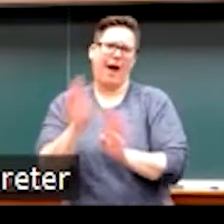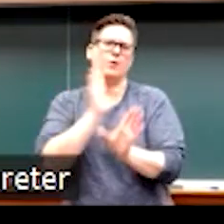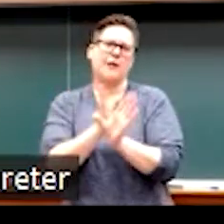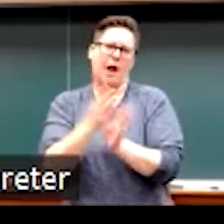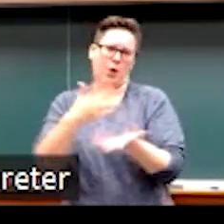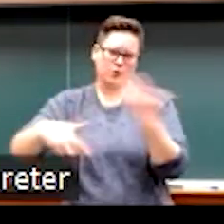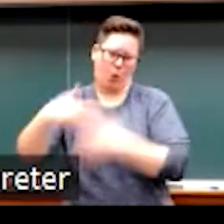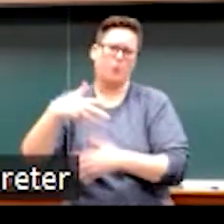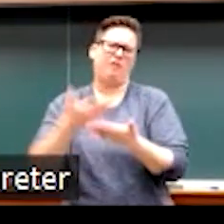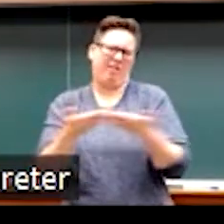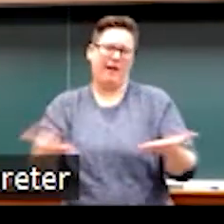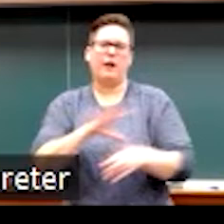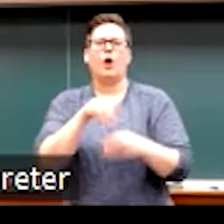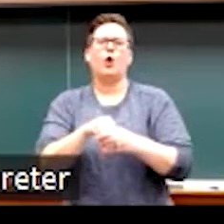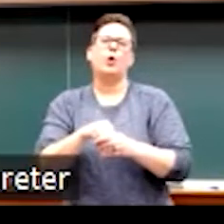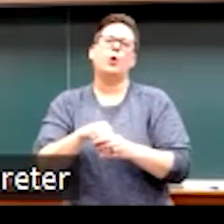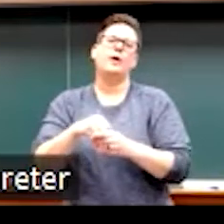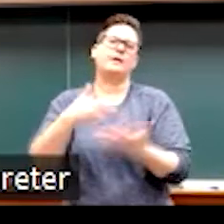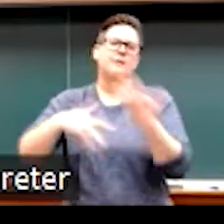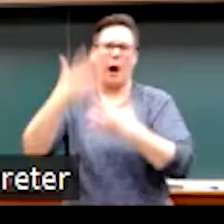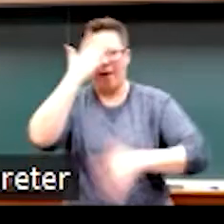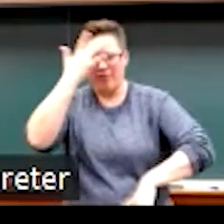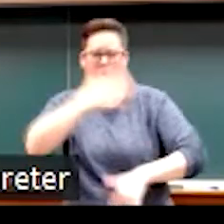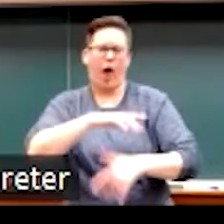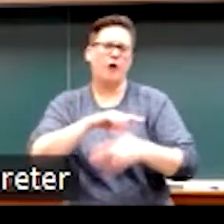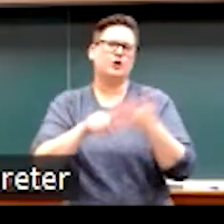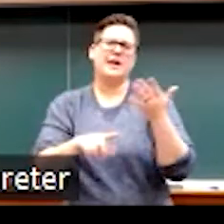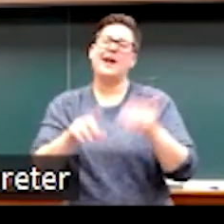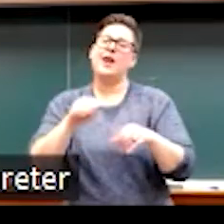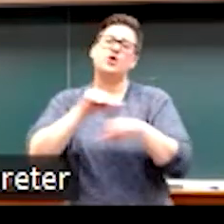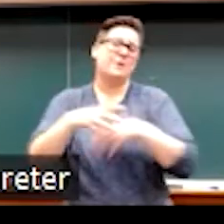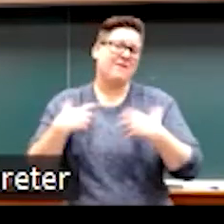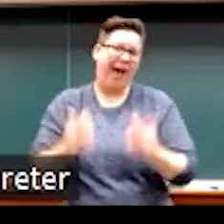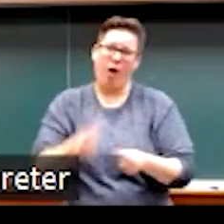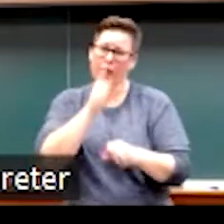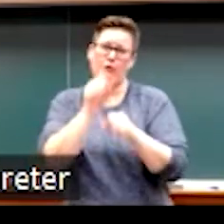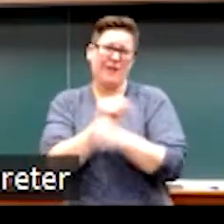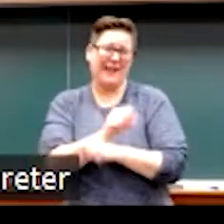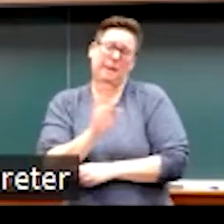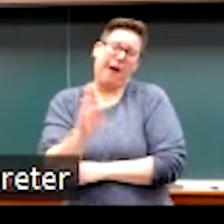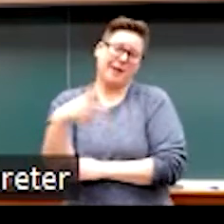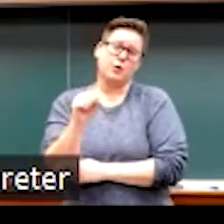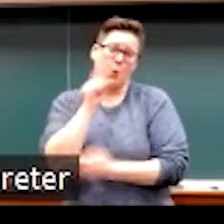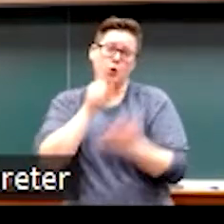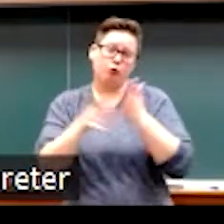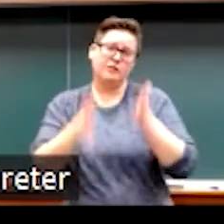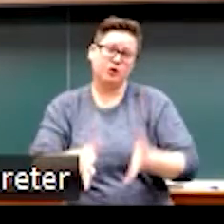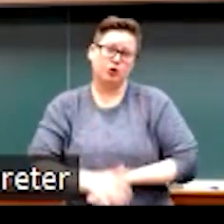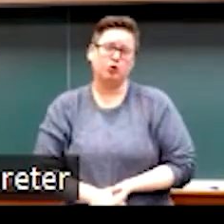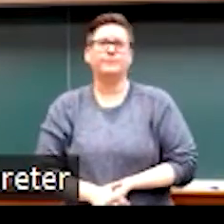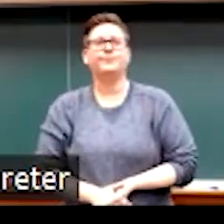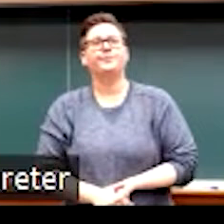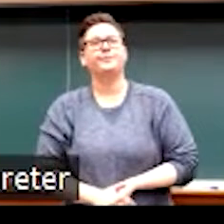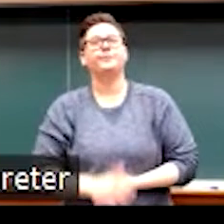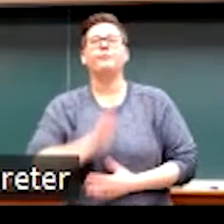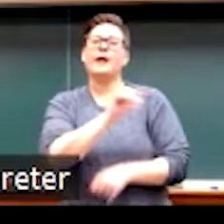including psychopathology and social determinants of health, really a biopsychosocial researcher.